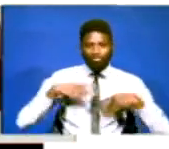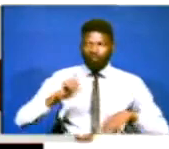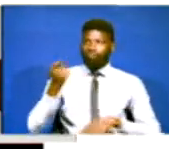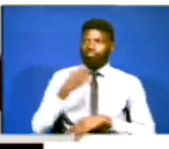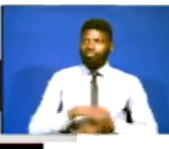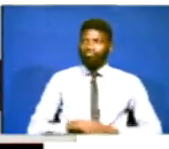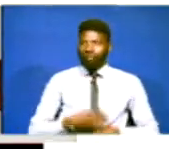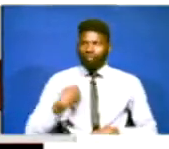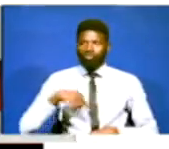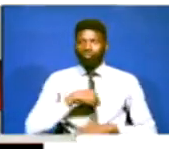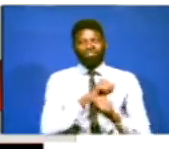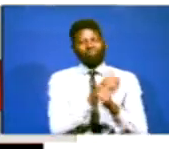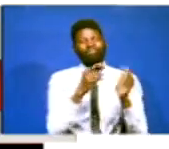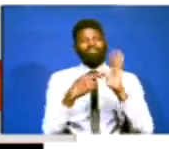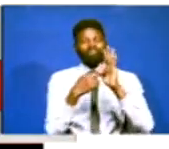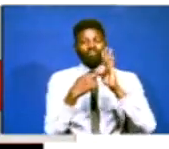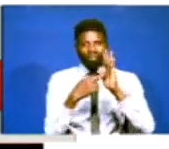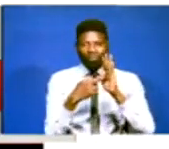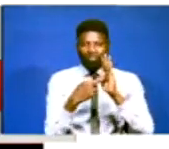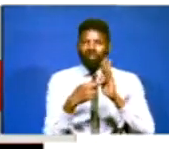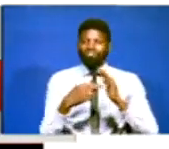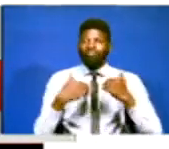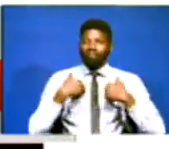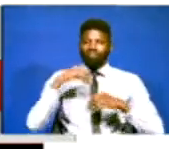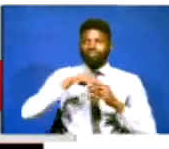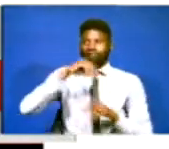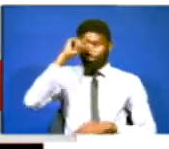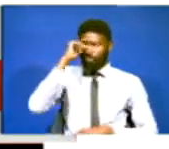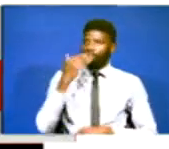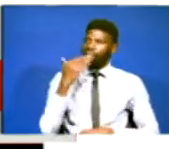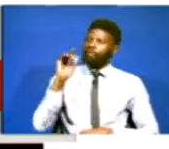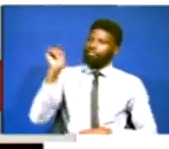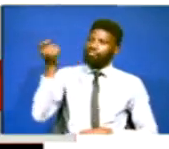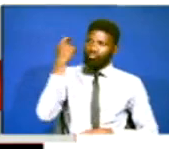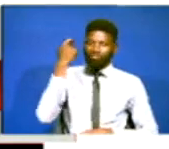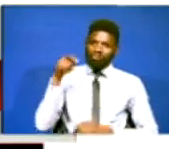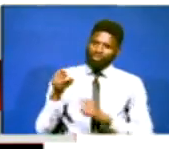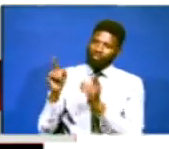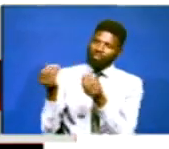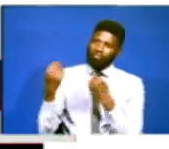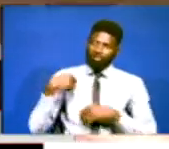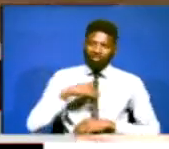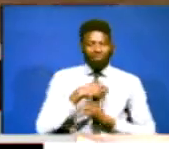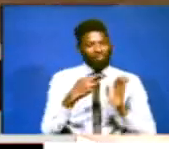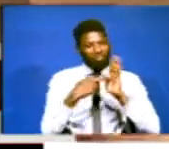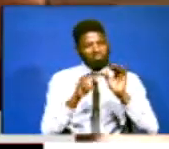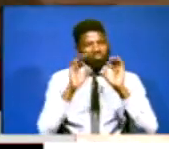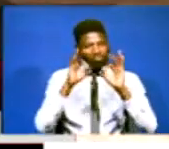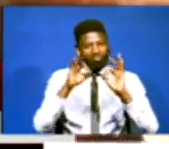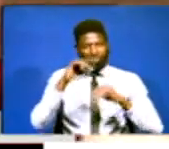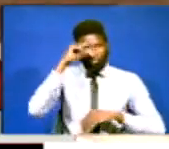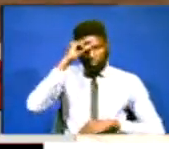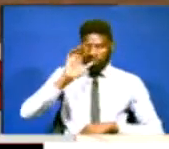government, and we are thankful to the president. His Excellency the president has given us very good representation in that government. Na